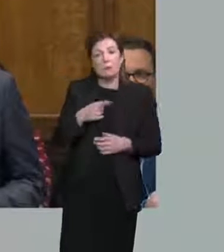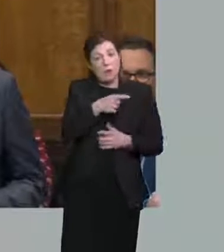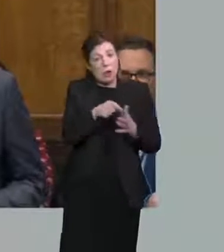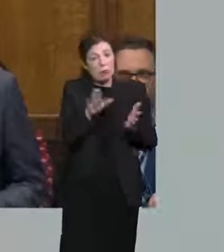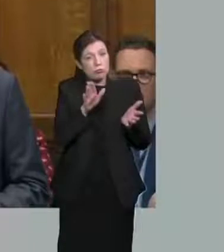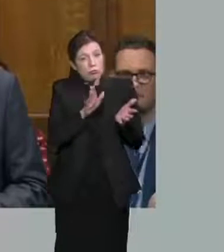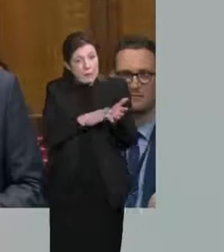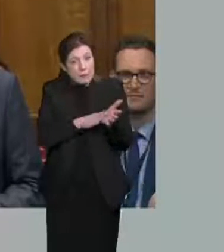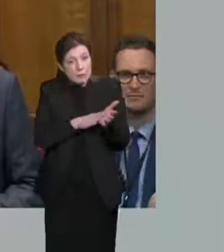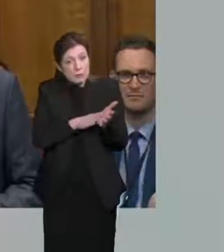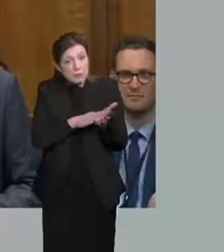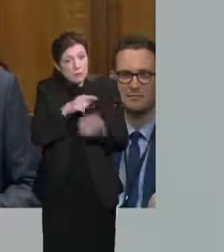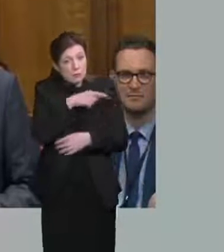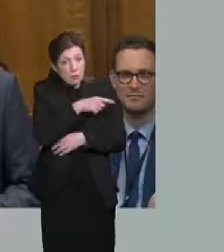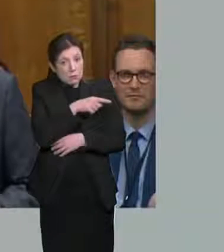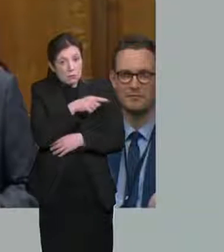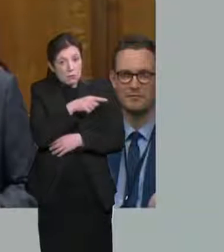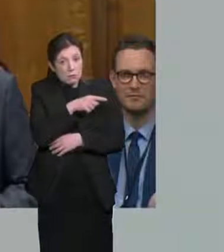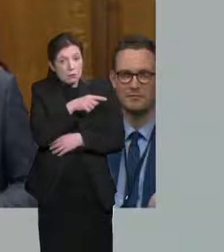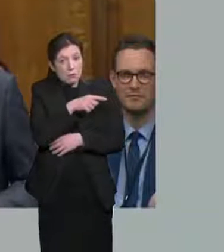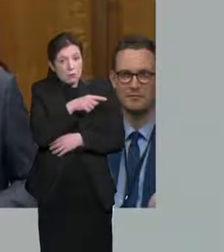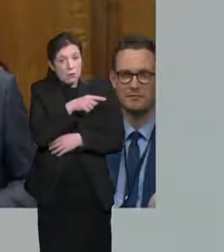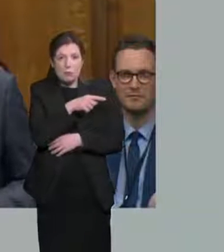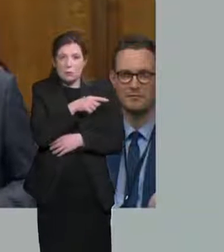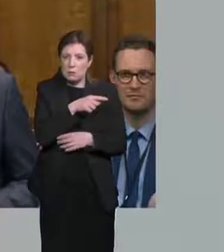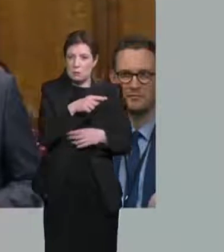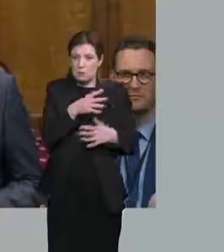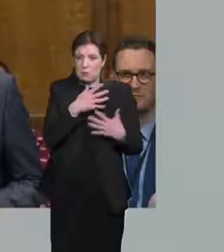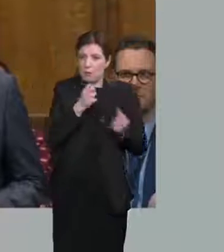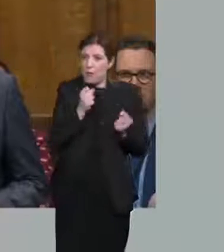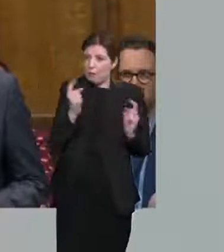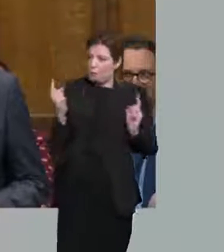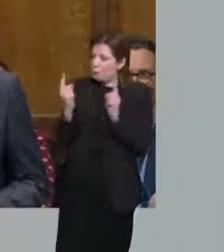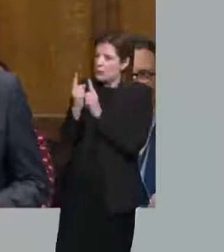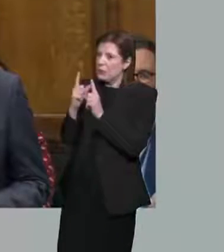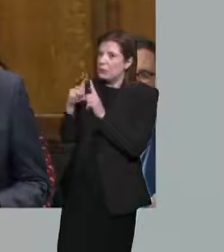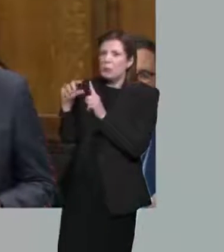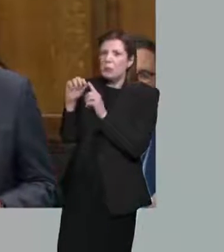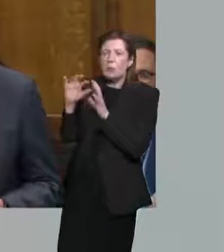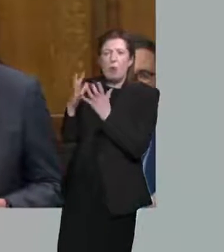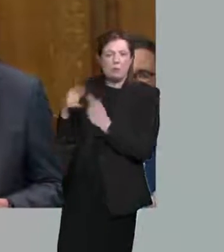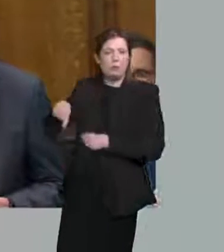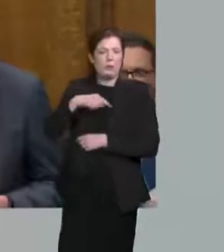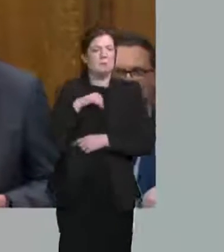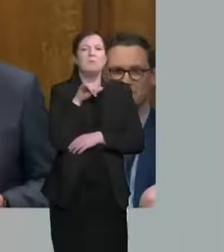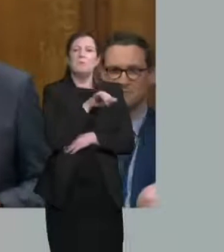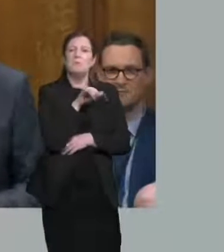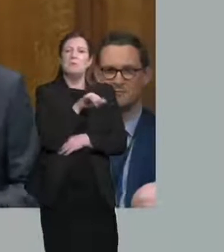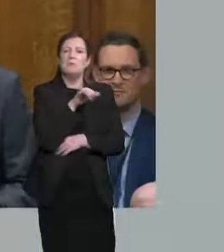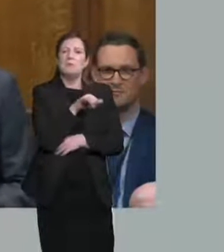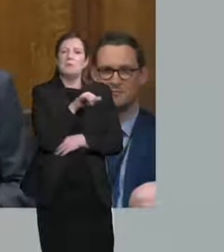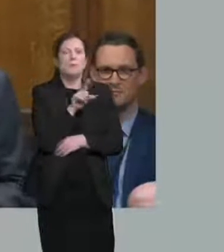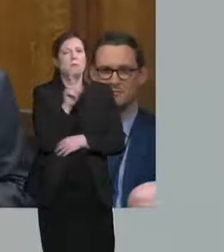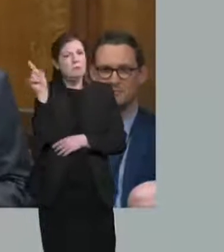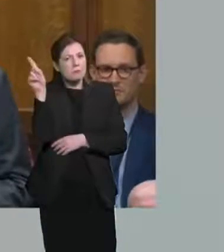to remove the latest suspicion of his conflicts of interest, will he tell his Dubai